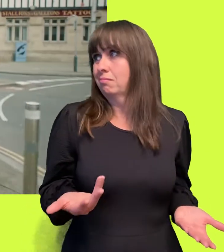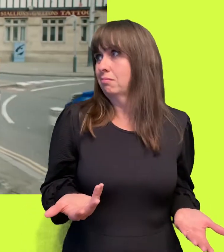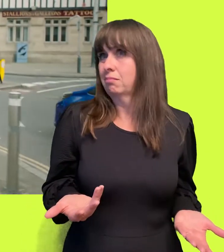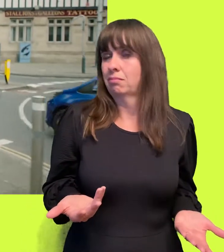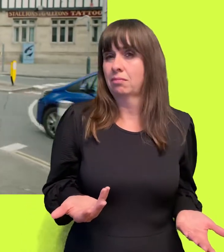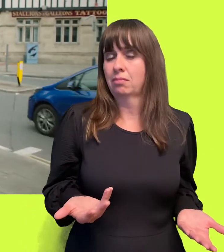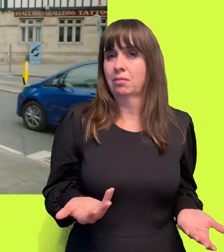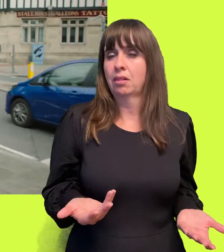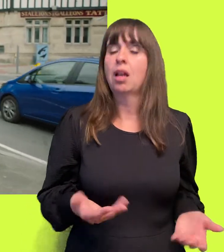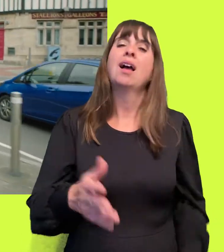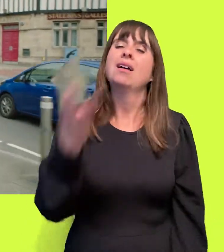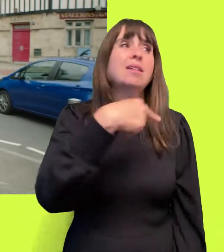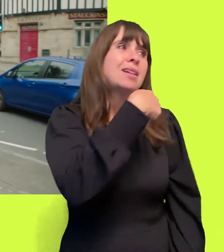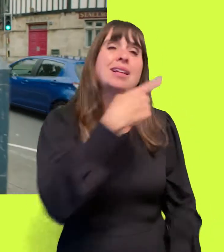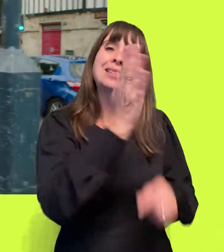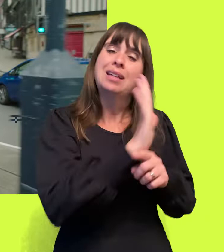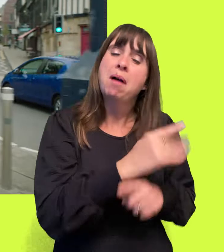This toilet's in the cinema, Eva.